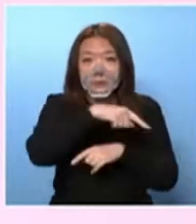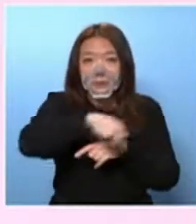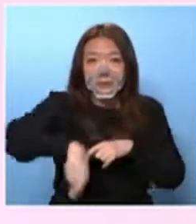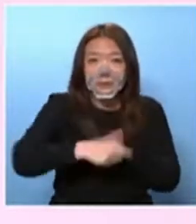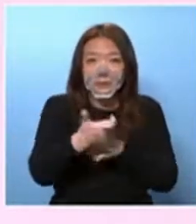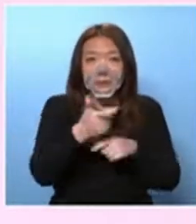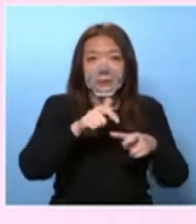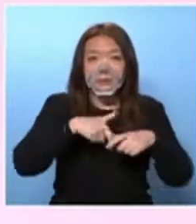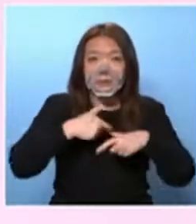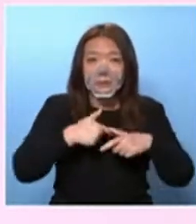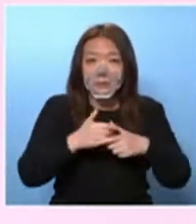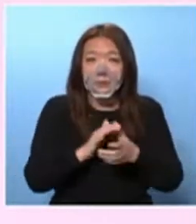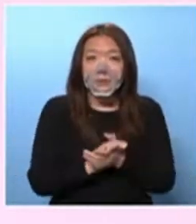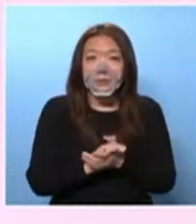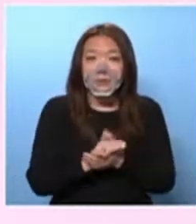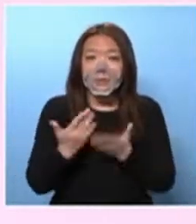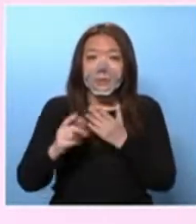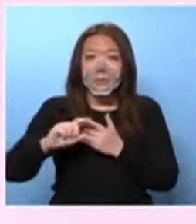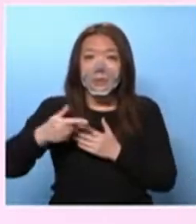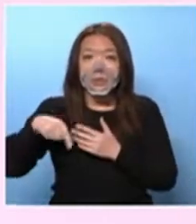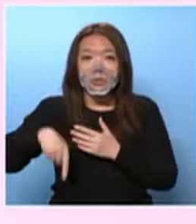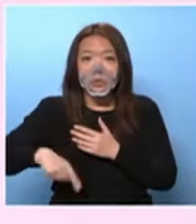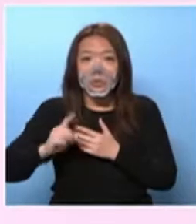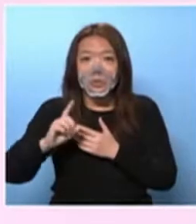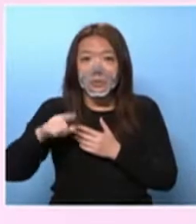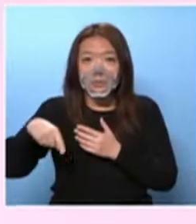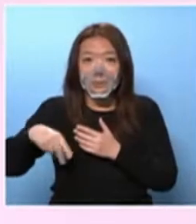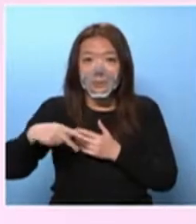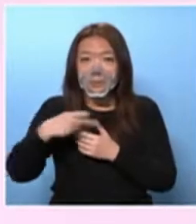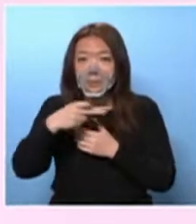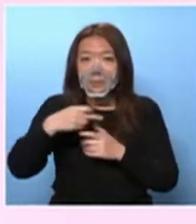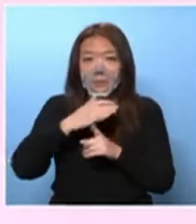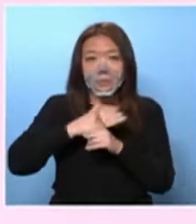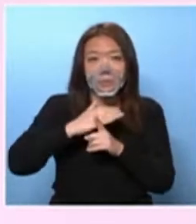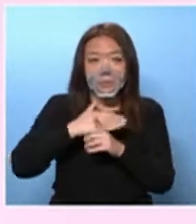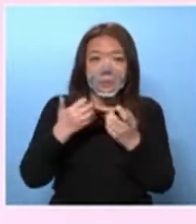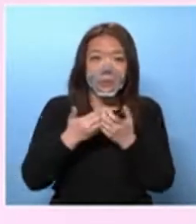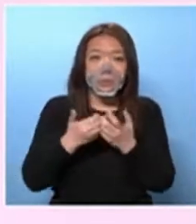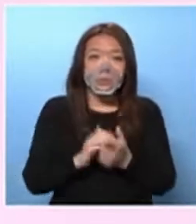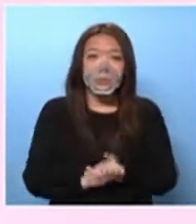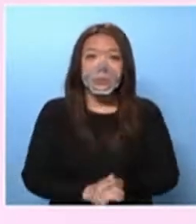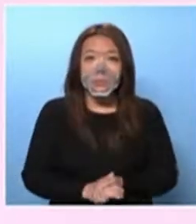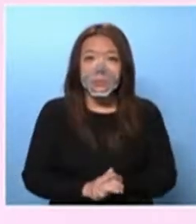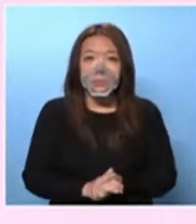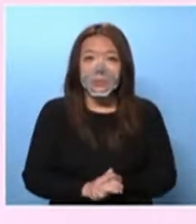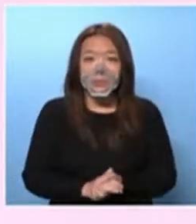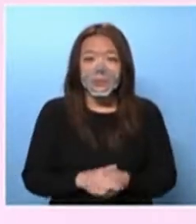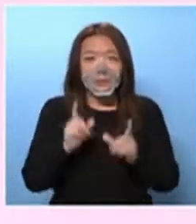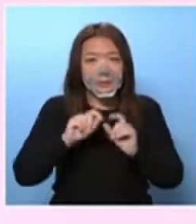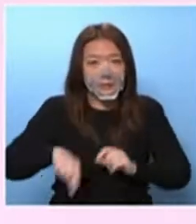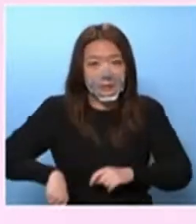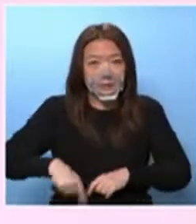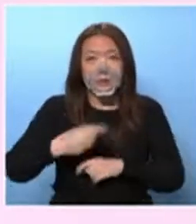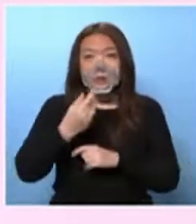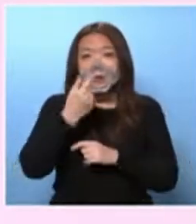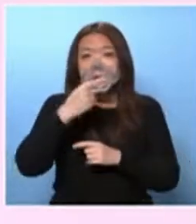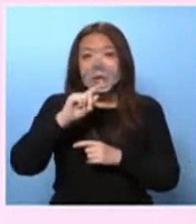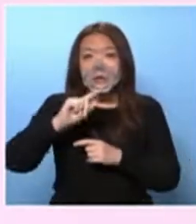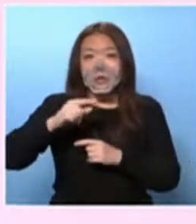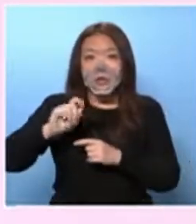land premium to GDP over the past 15 years, which is 3.8% of